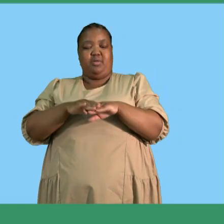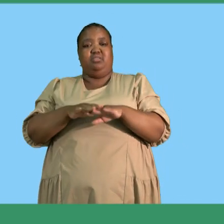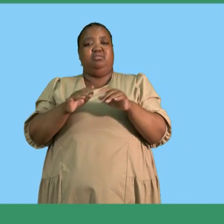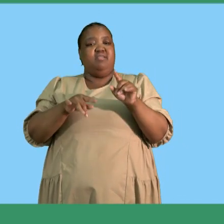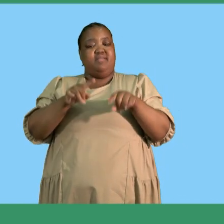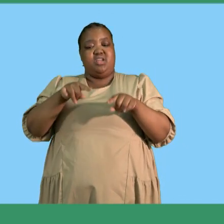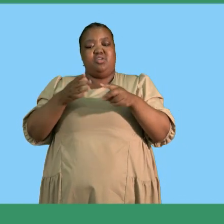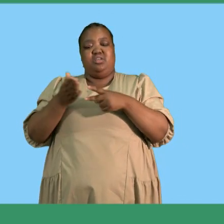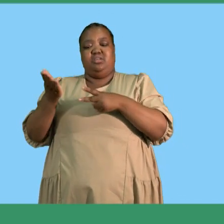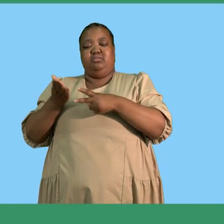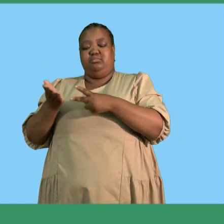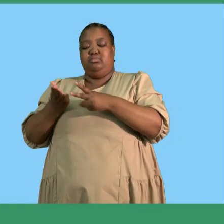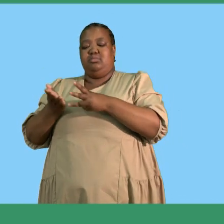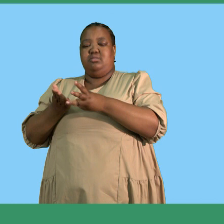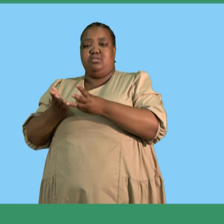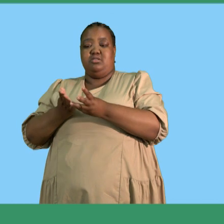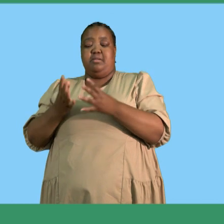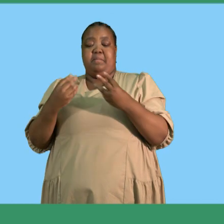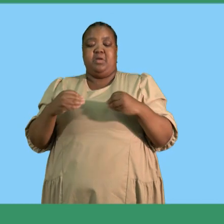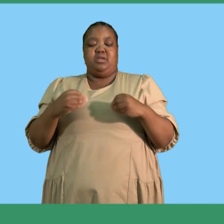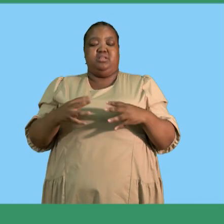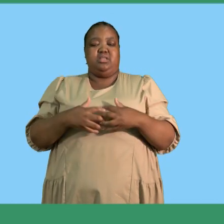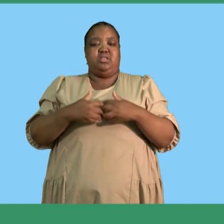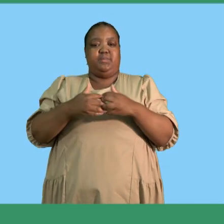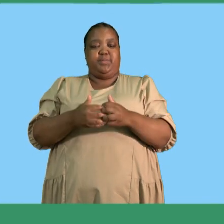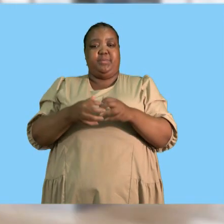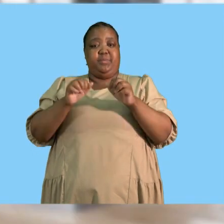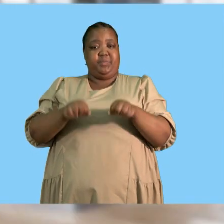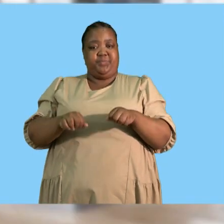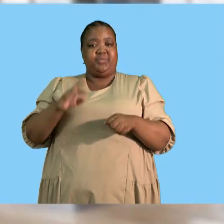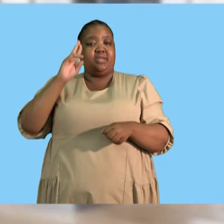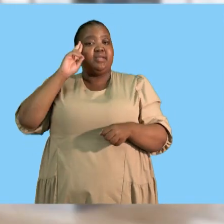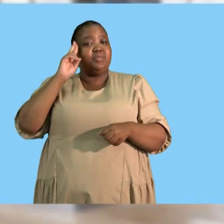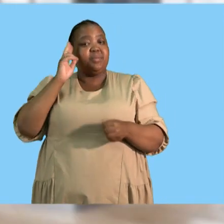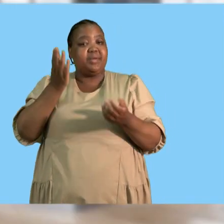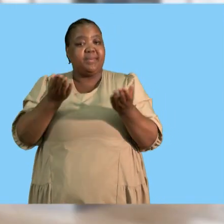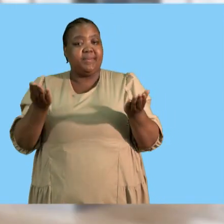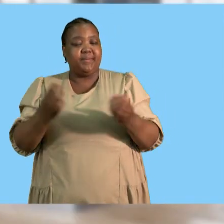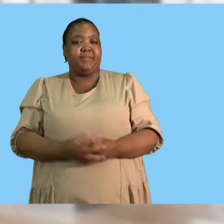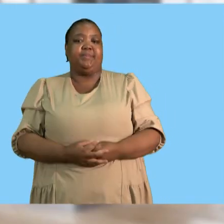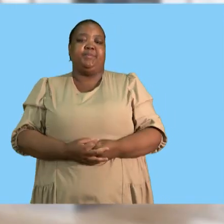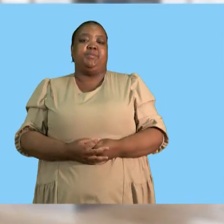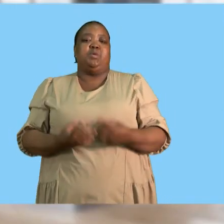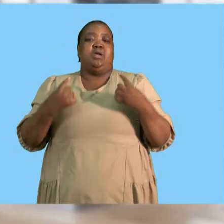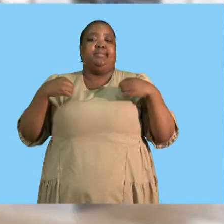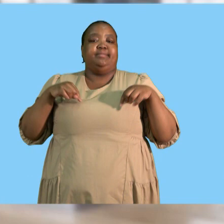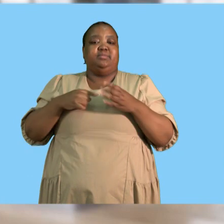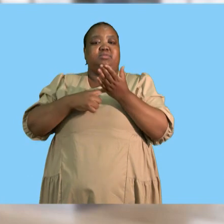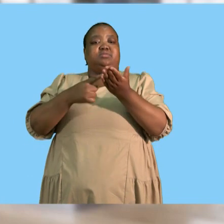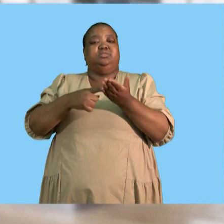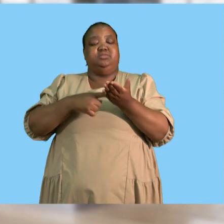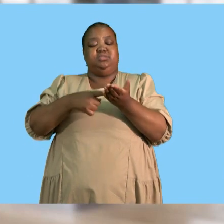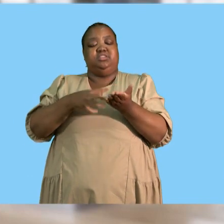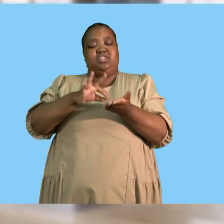the various avenues of acquiring a business. Now remember, grade 11s, that when we talk